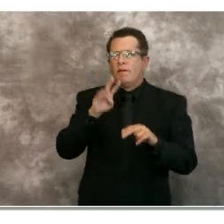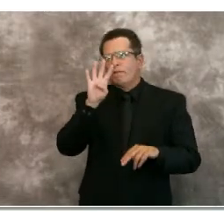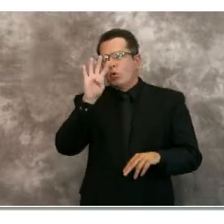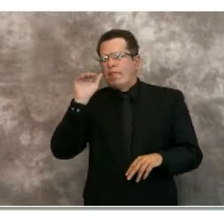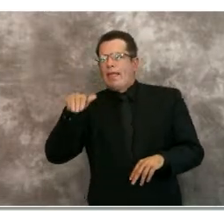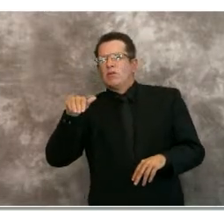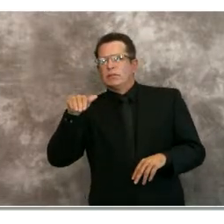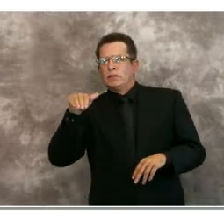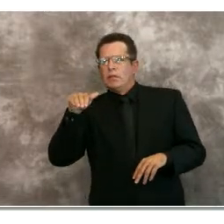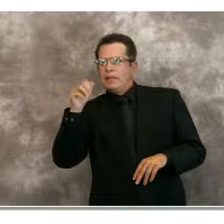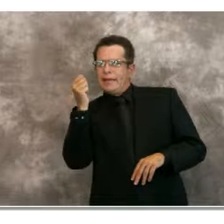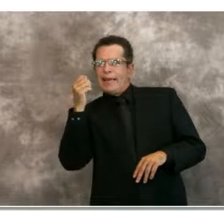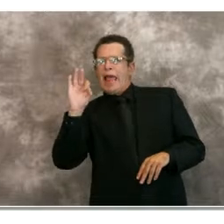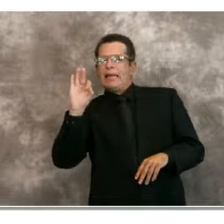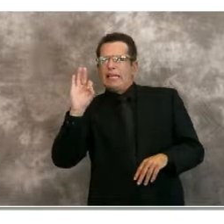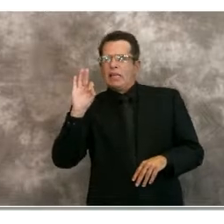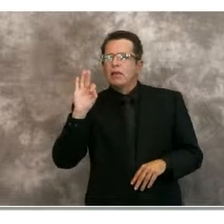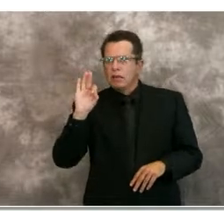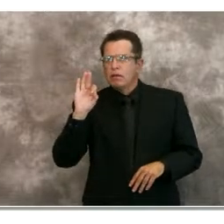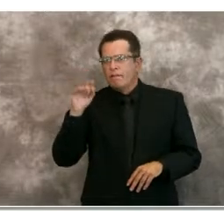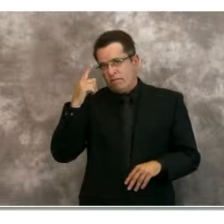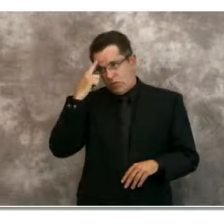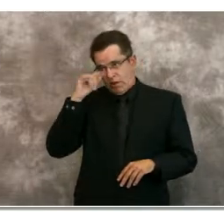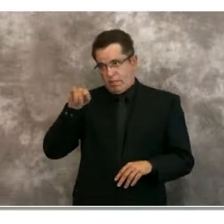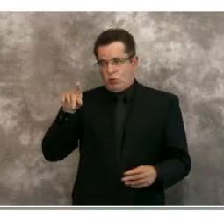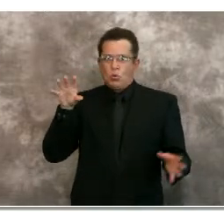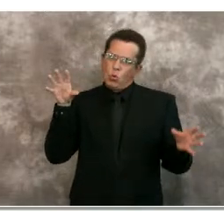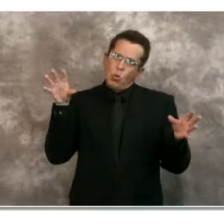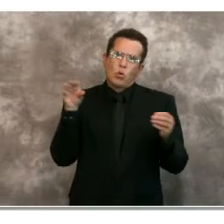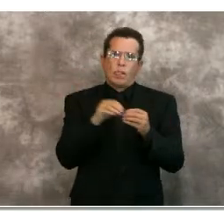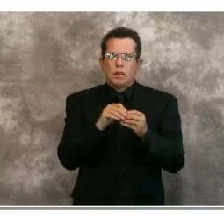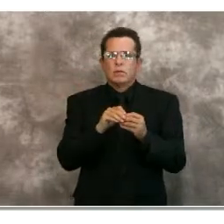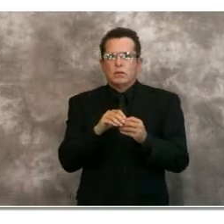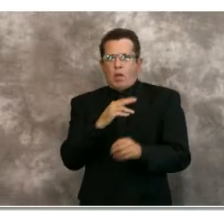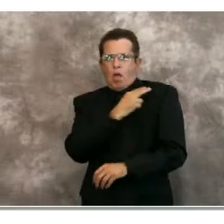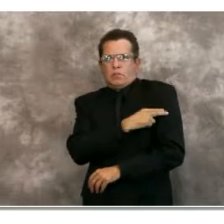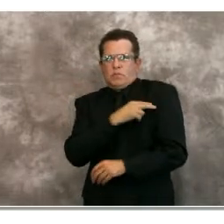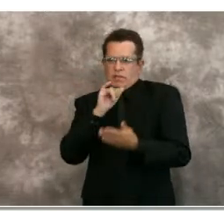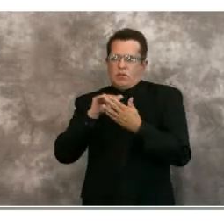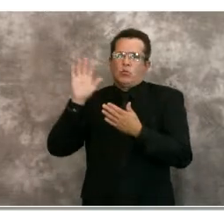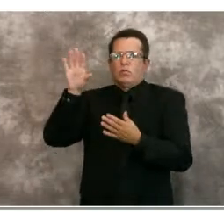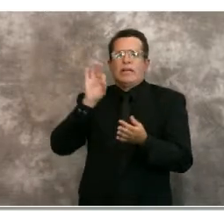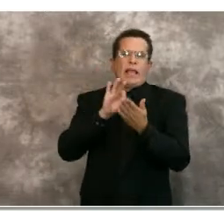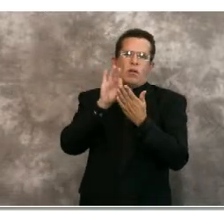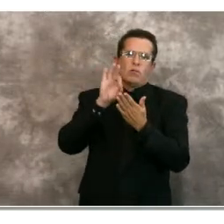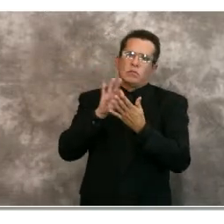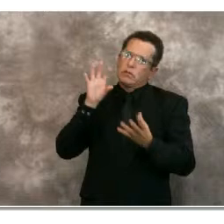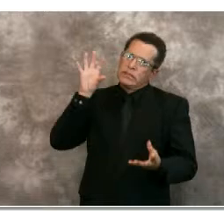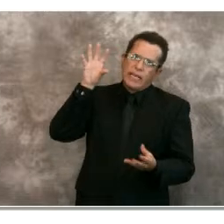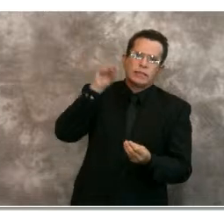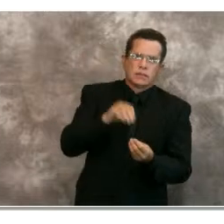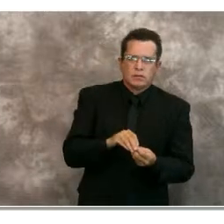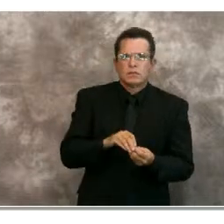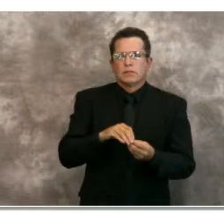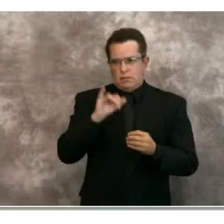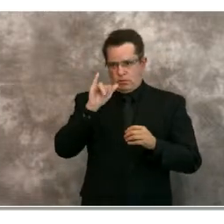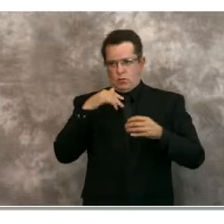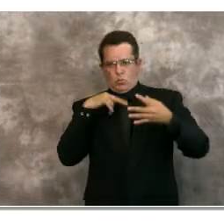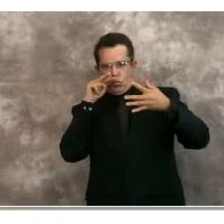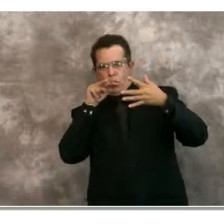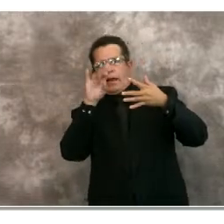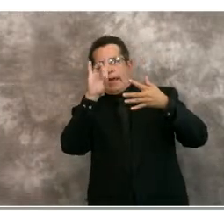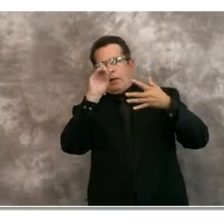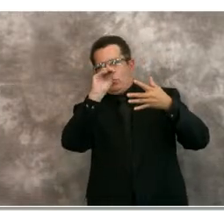4,000, 4,019 for our total hospitalization census, as it is relative to that 80% bed capacity